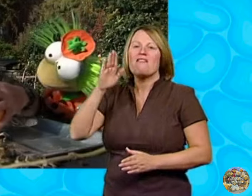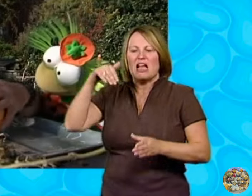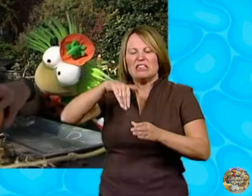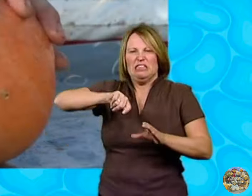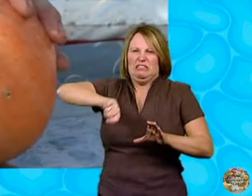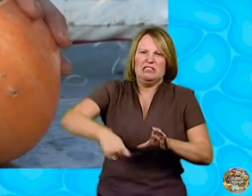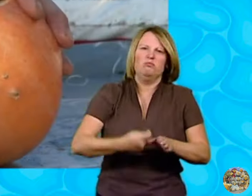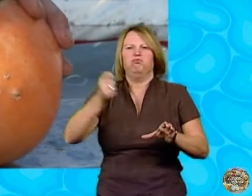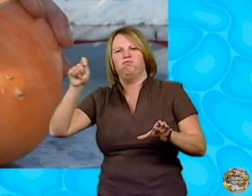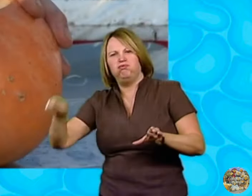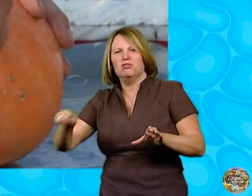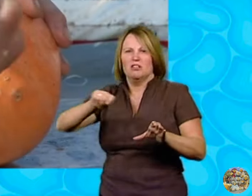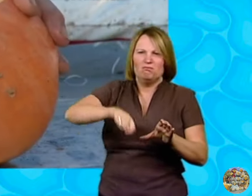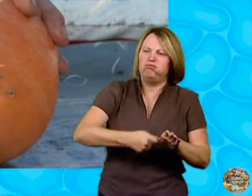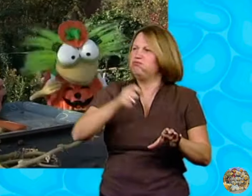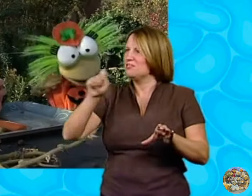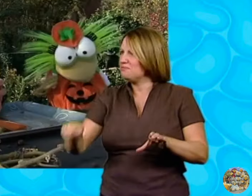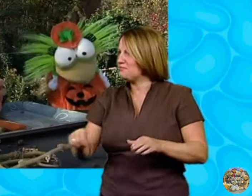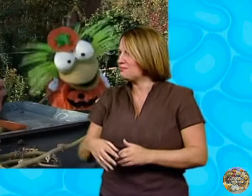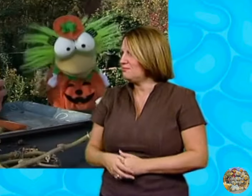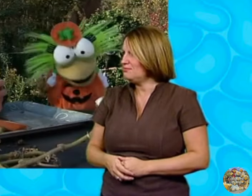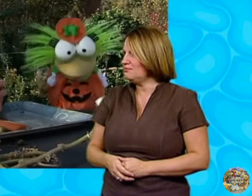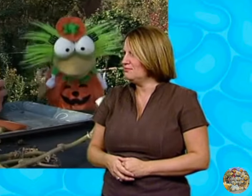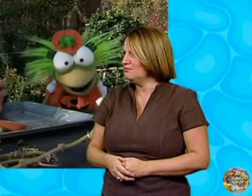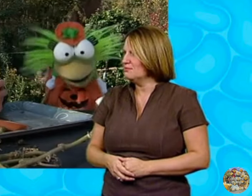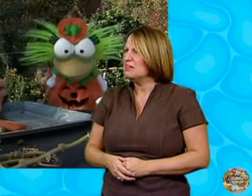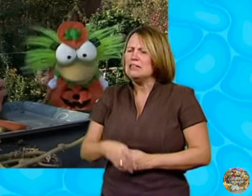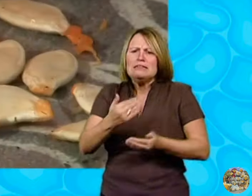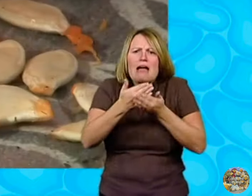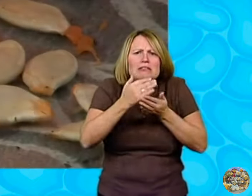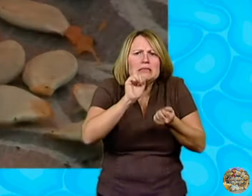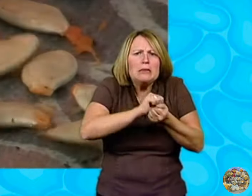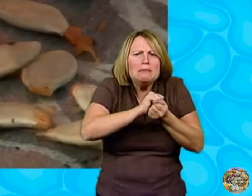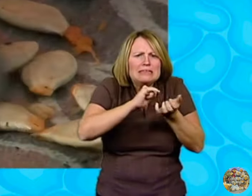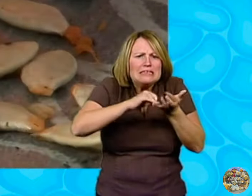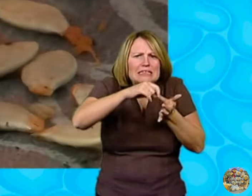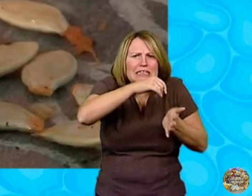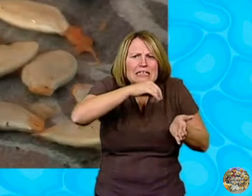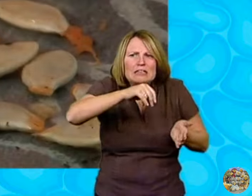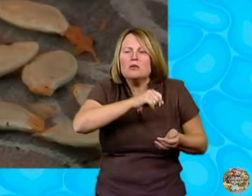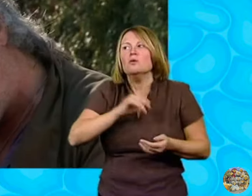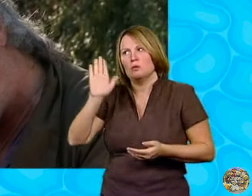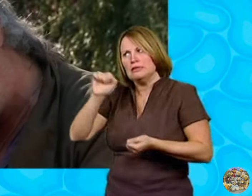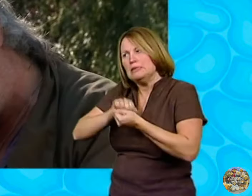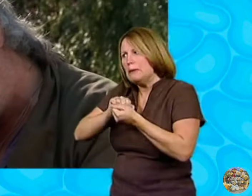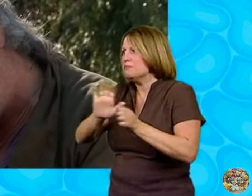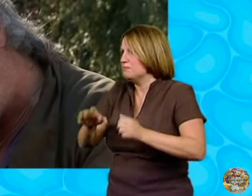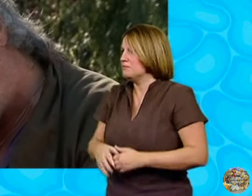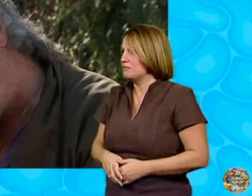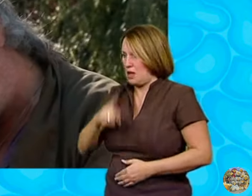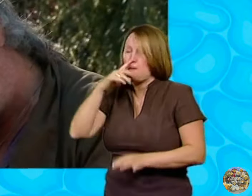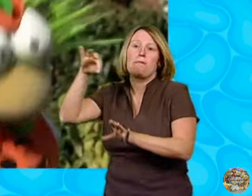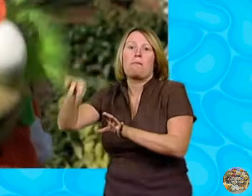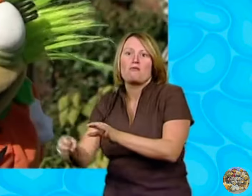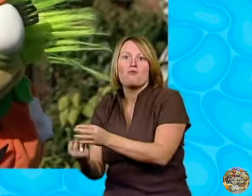scoop out the middle bit. And, Bill, we can save the seeds, can't we? There's some really good ones. And we can plant them